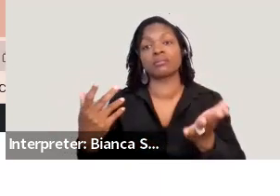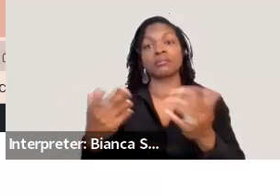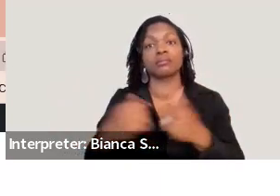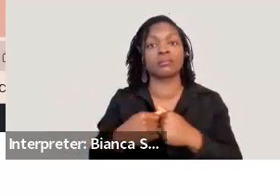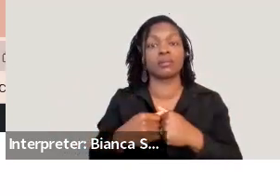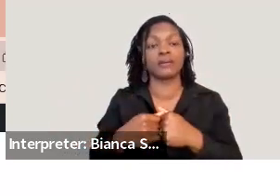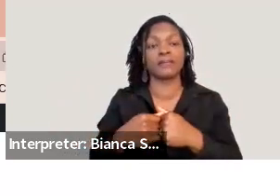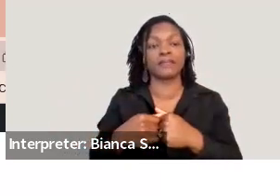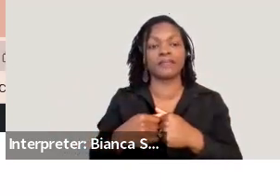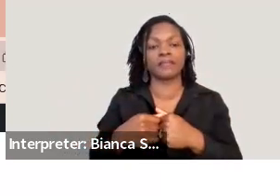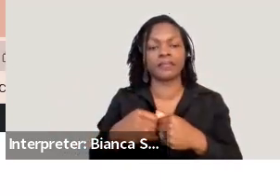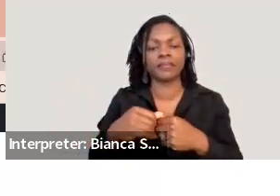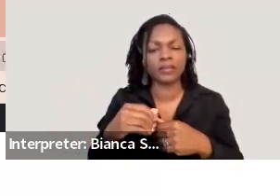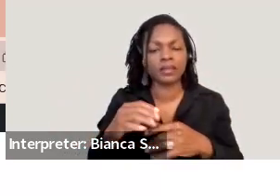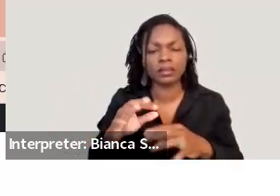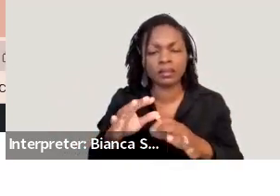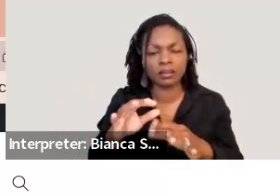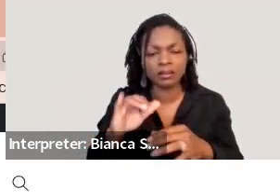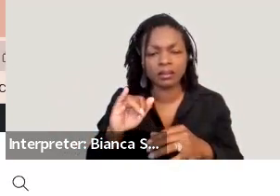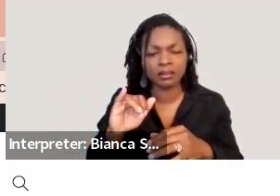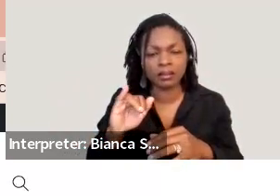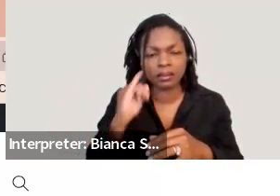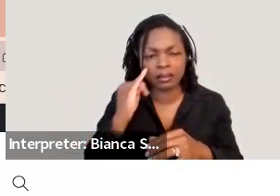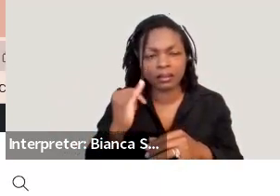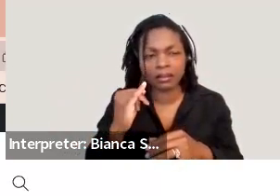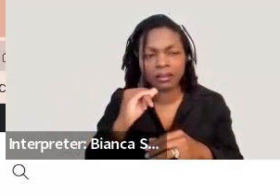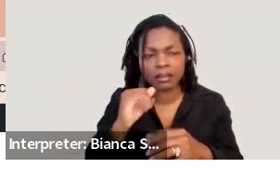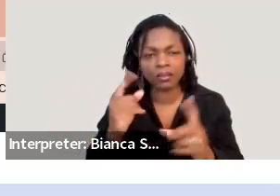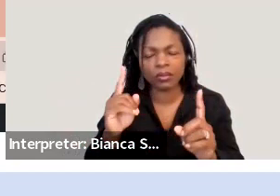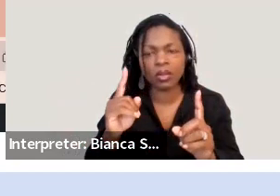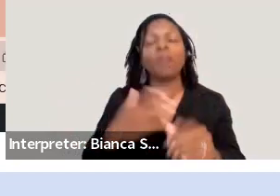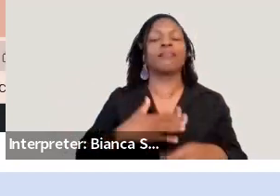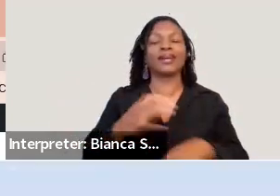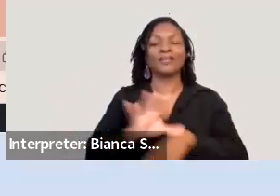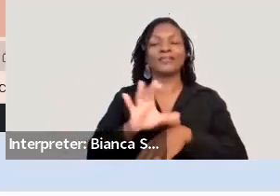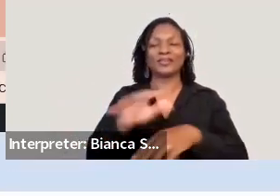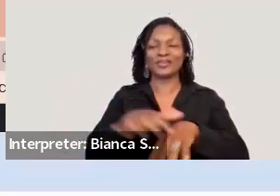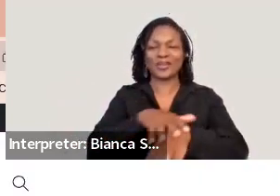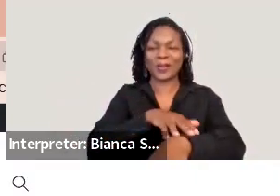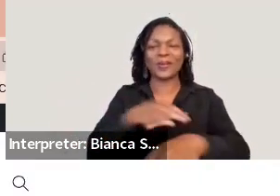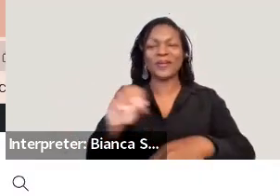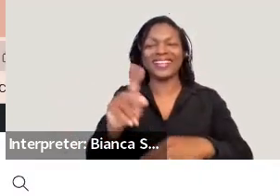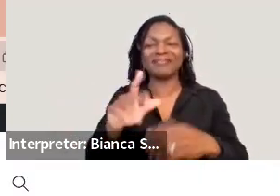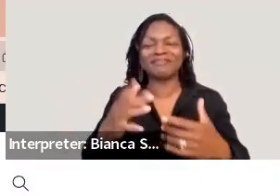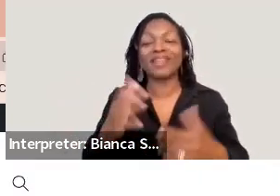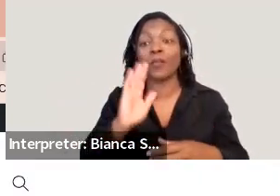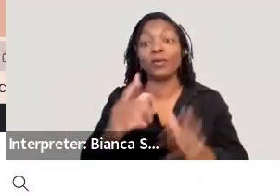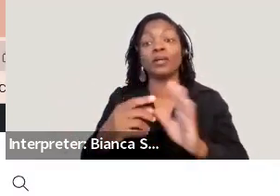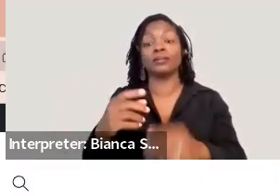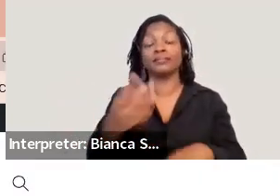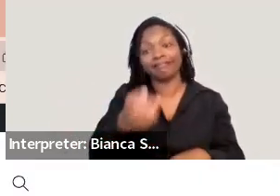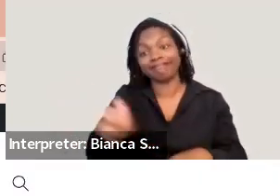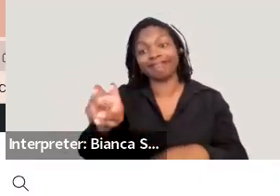idea, that's not working. Transition planning. I think my computer is just slow. So it can lead you to another article